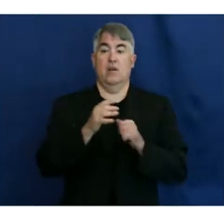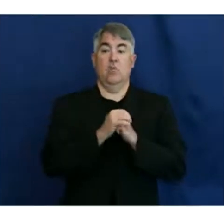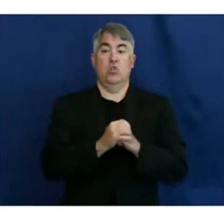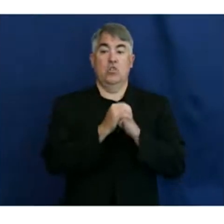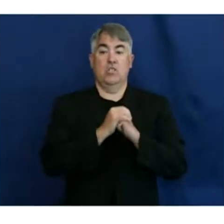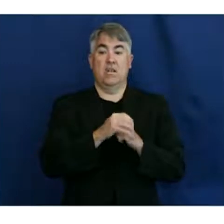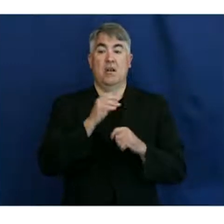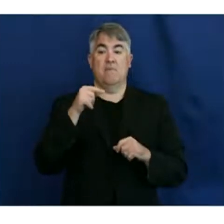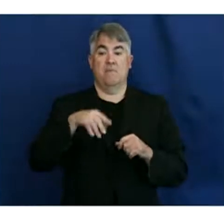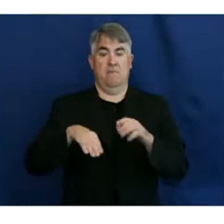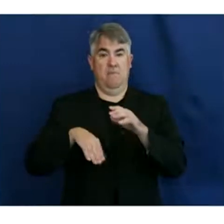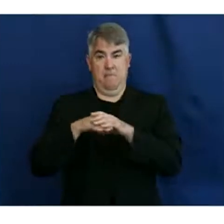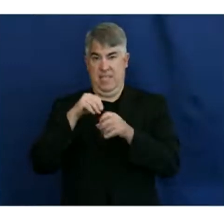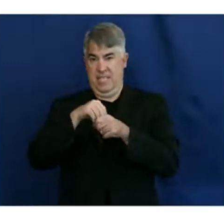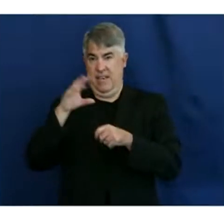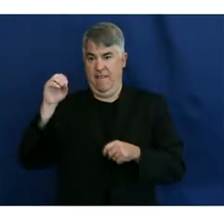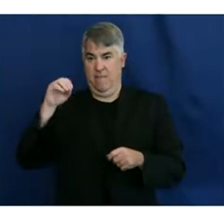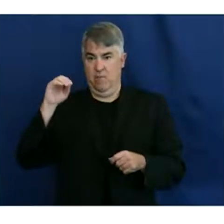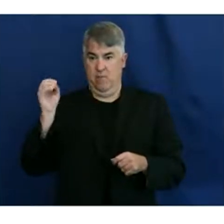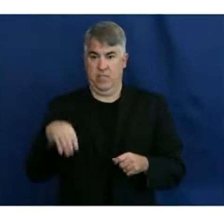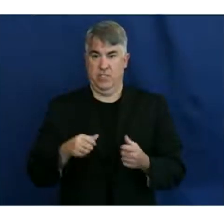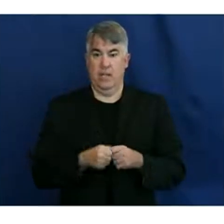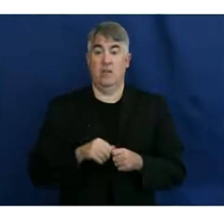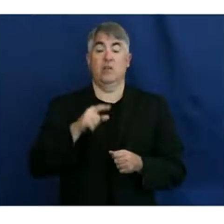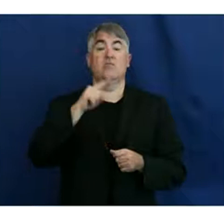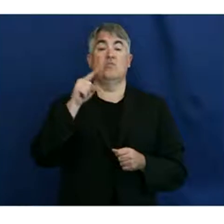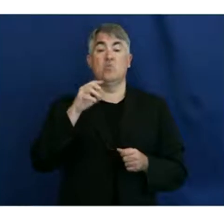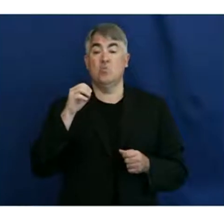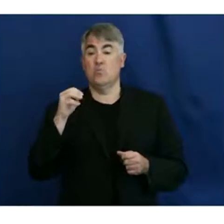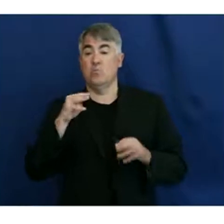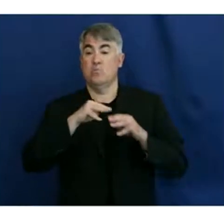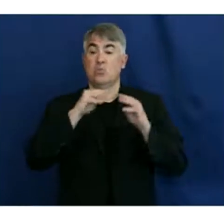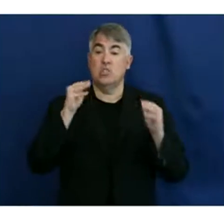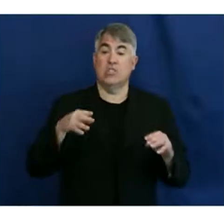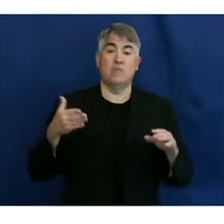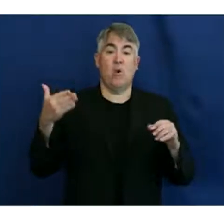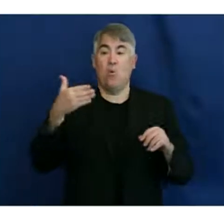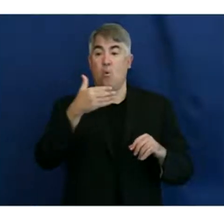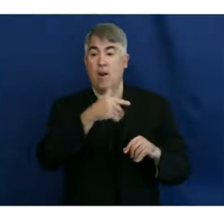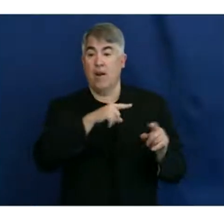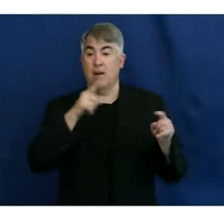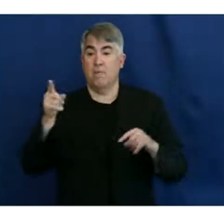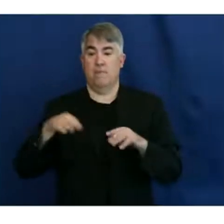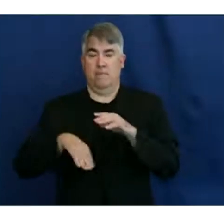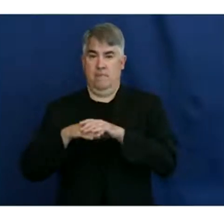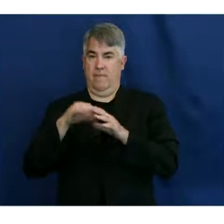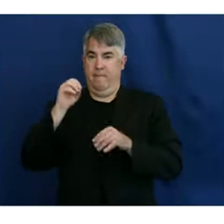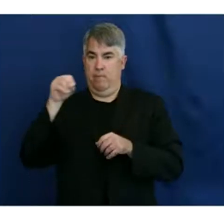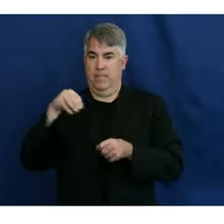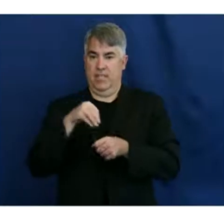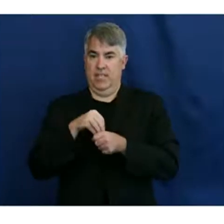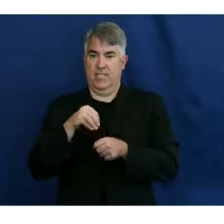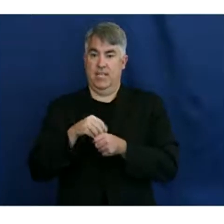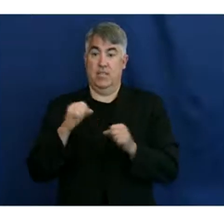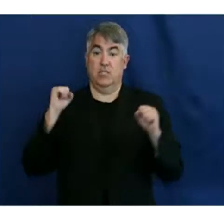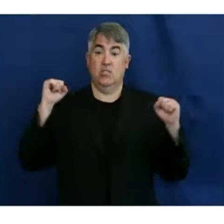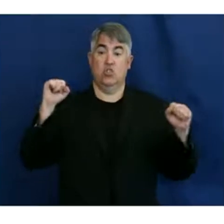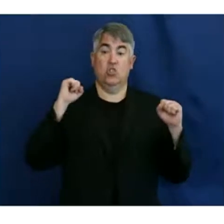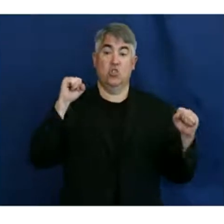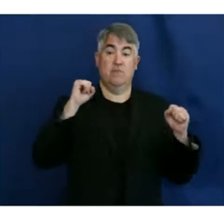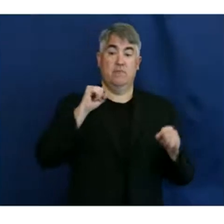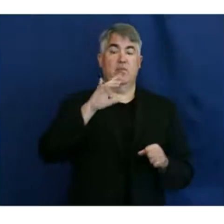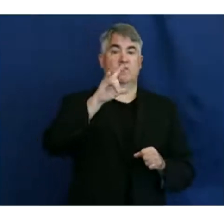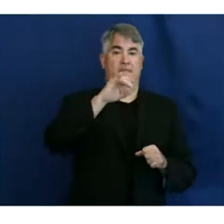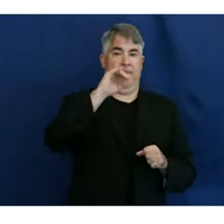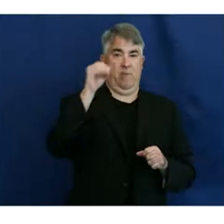worship, indoors at 50%. Zoos, museums, aquariums, indoors at 50%. Gyms can move to 25% indoors, and